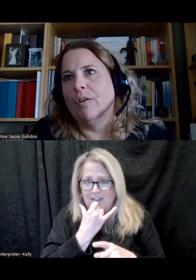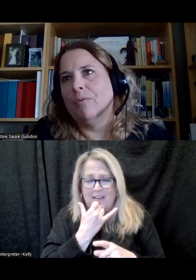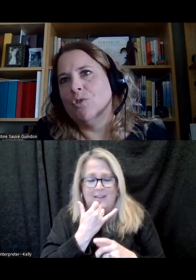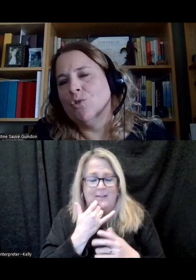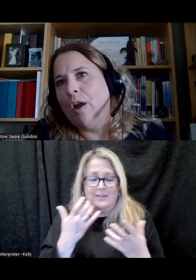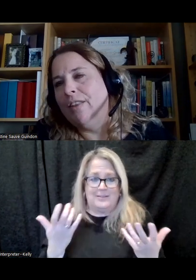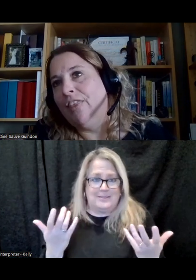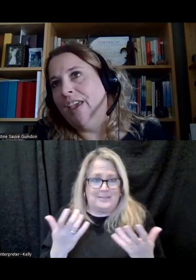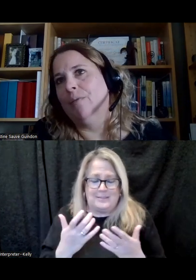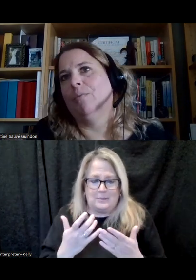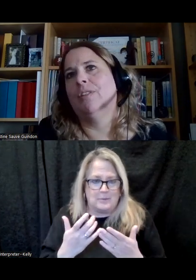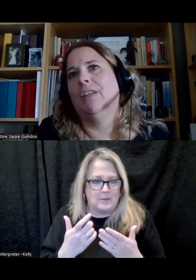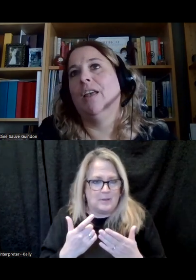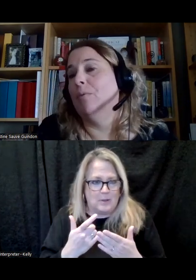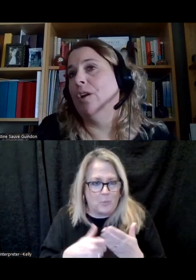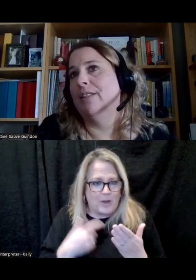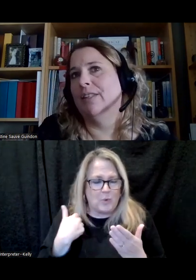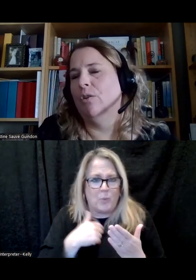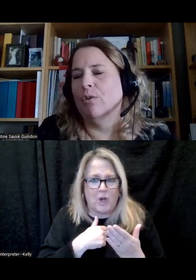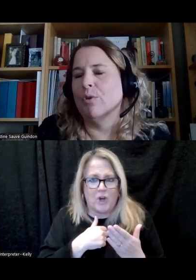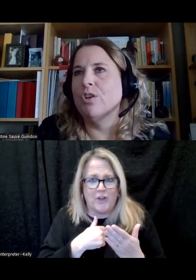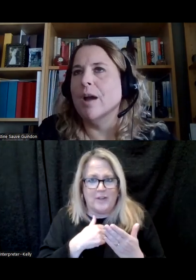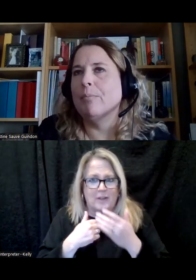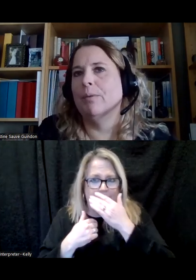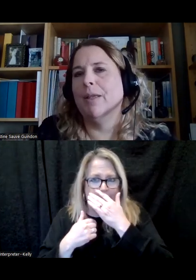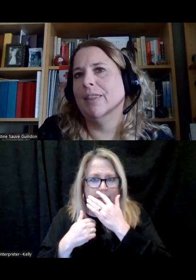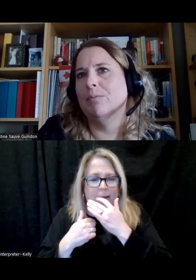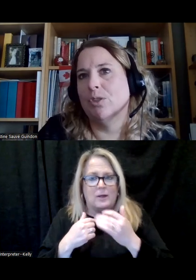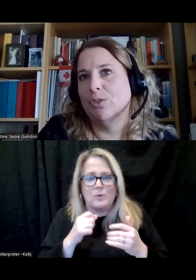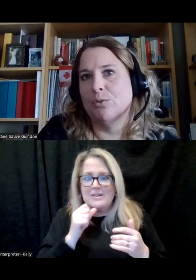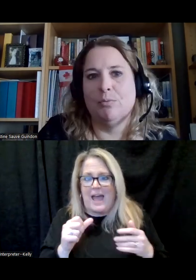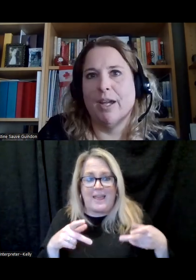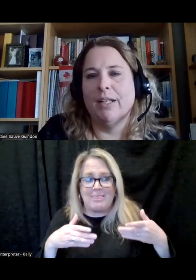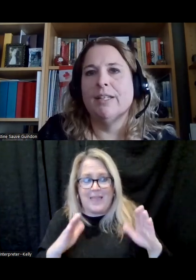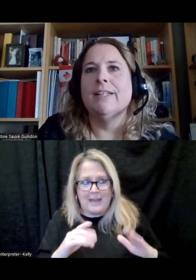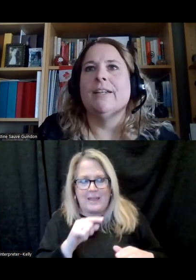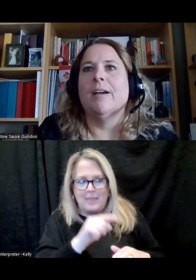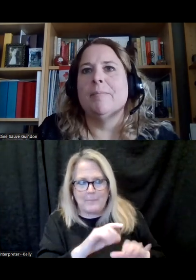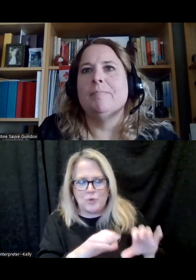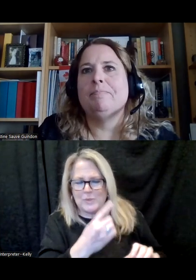we're trying, thinking what we're seeing and we're not seeing, or we're not permitting them to do, right?